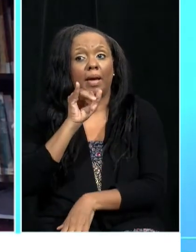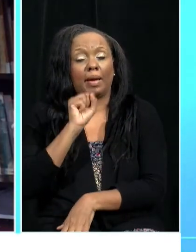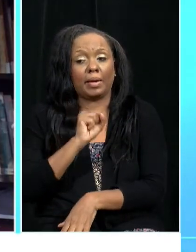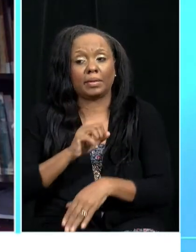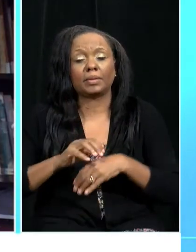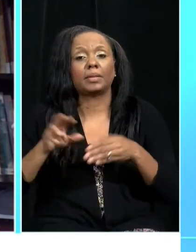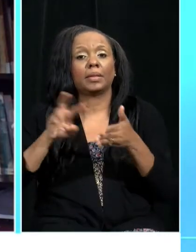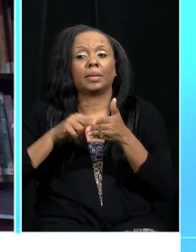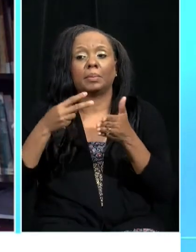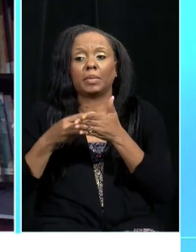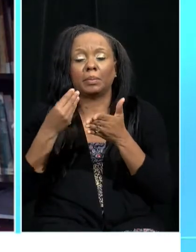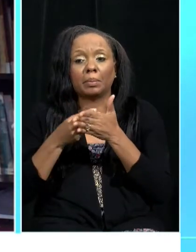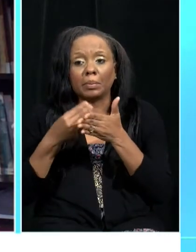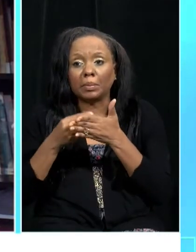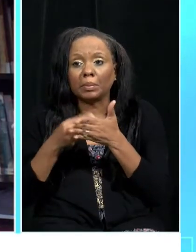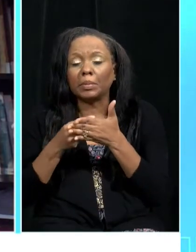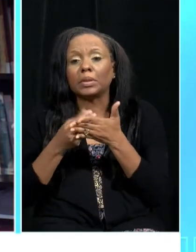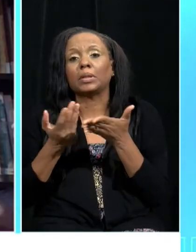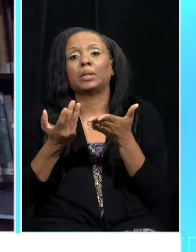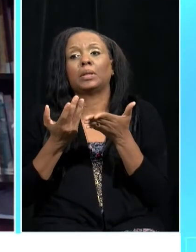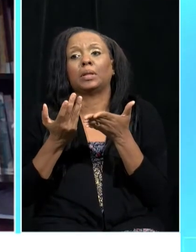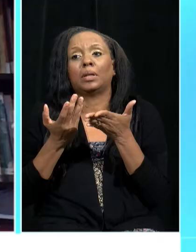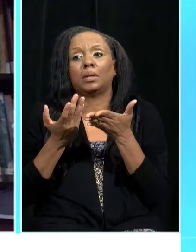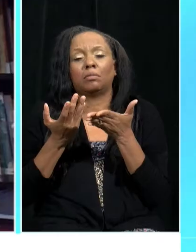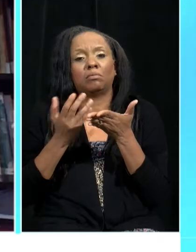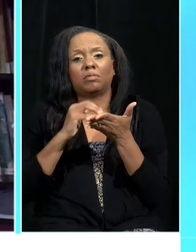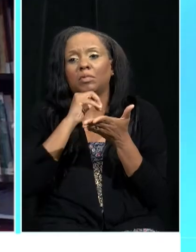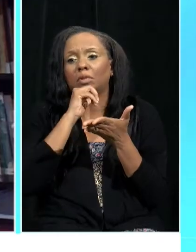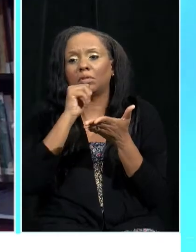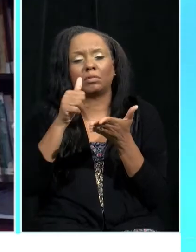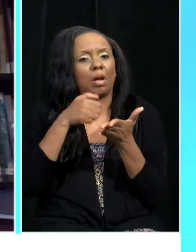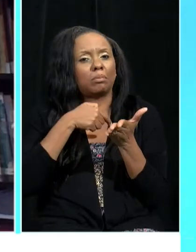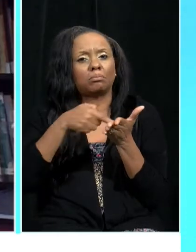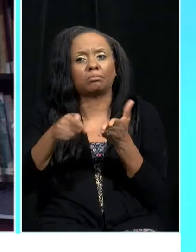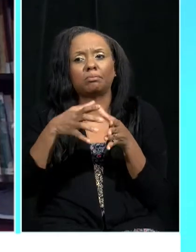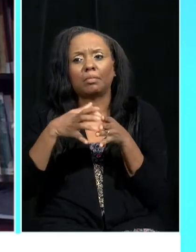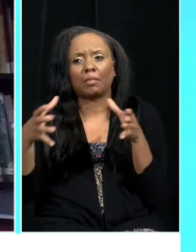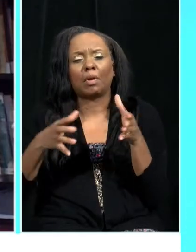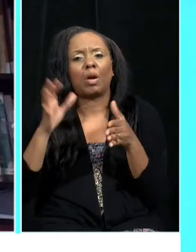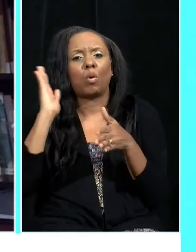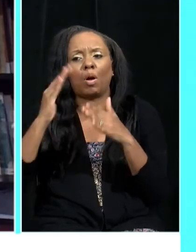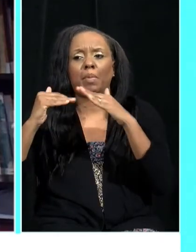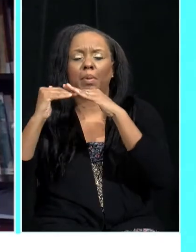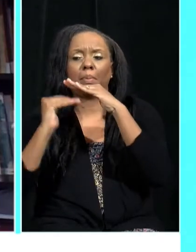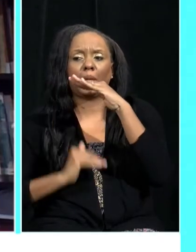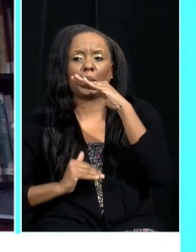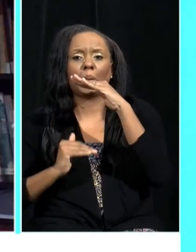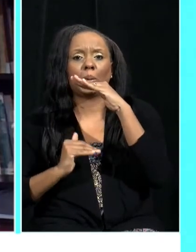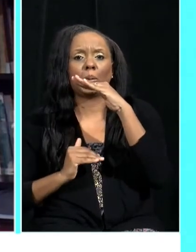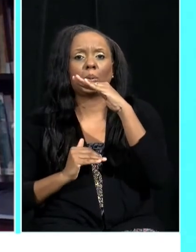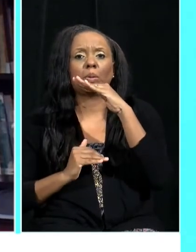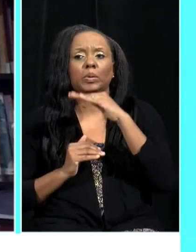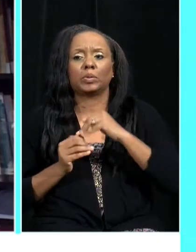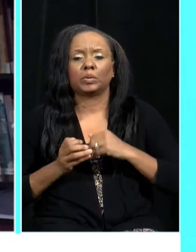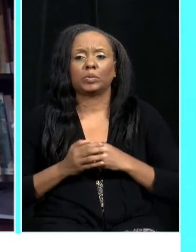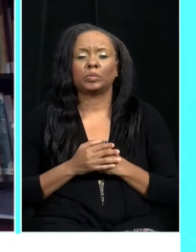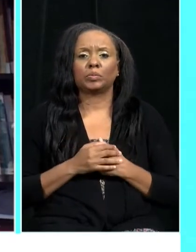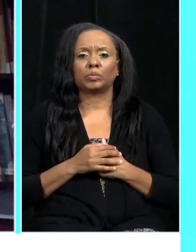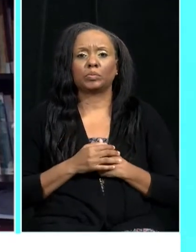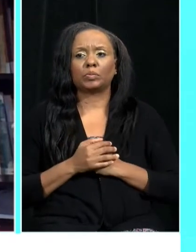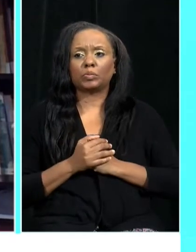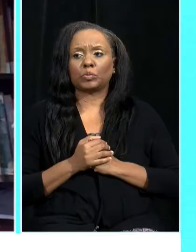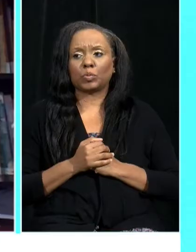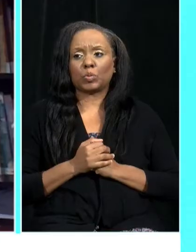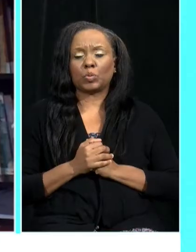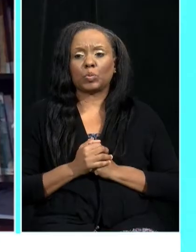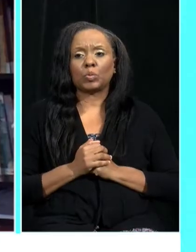wages, salaries, incomes, and contributions would fall below what was forecasted. We've had that aging